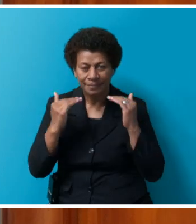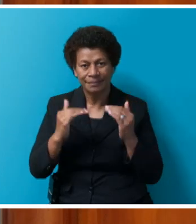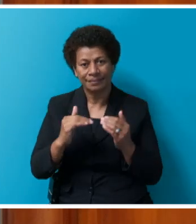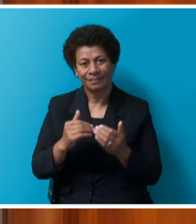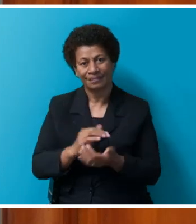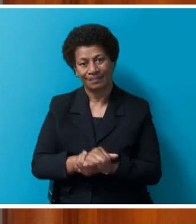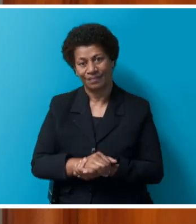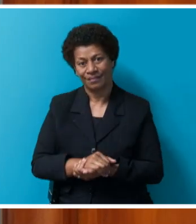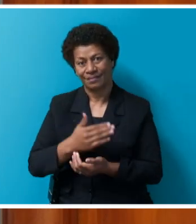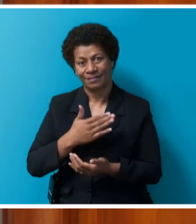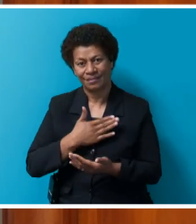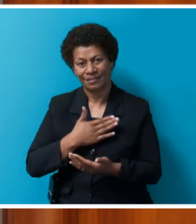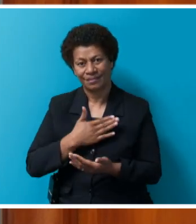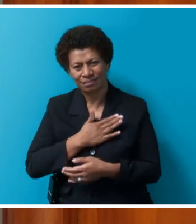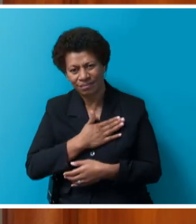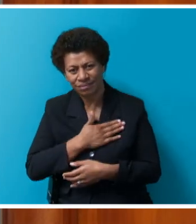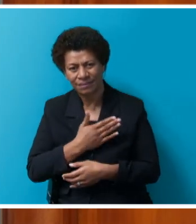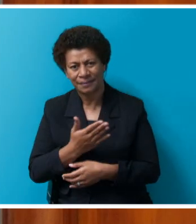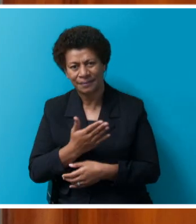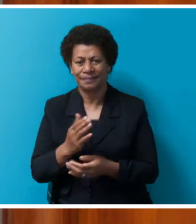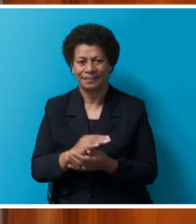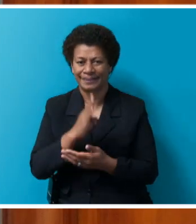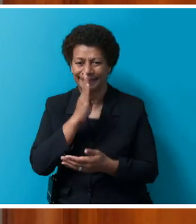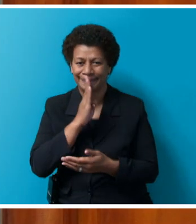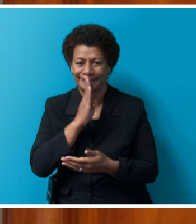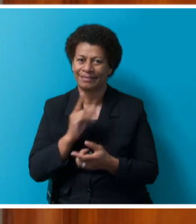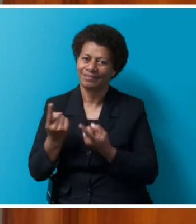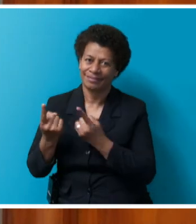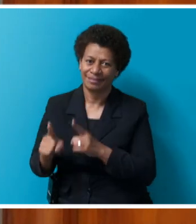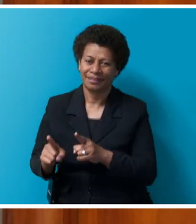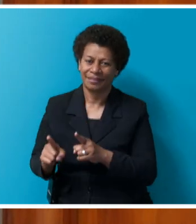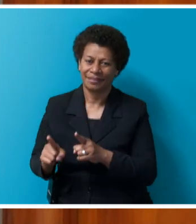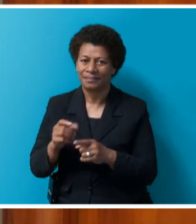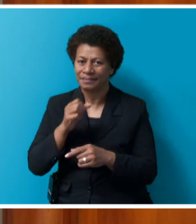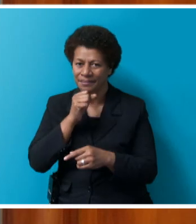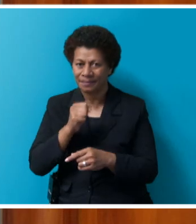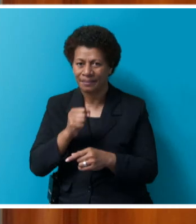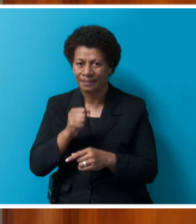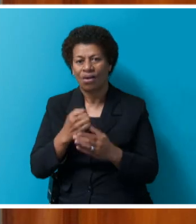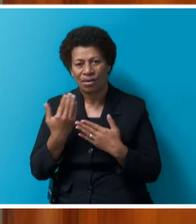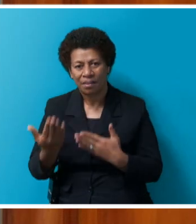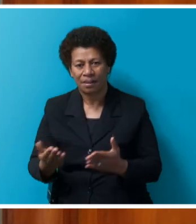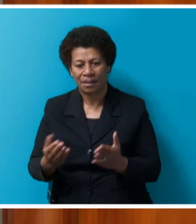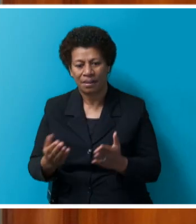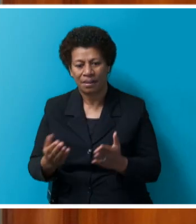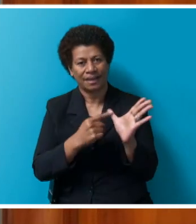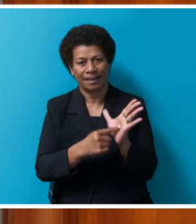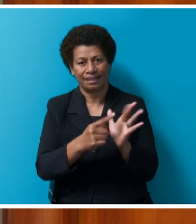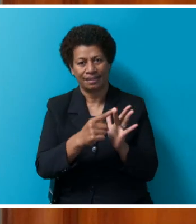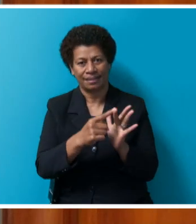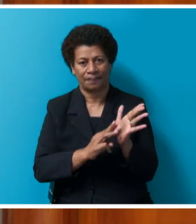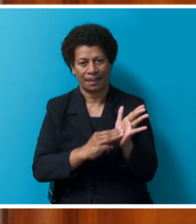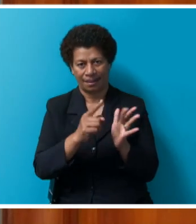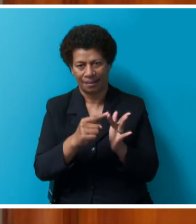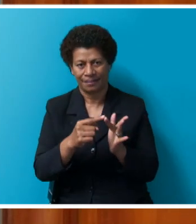offer my sincerest condolences on the sad loss of our colleague and dear friend, Honourable Vatimi Ralu. I, for one, valued his